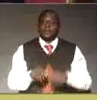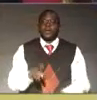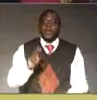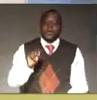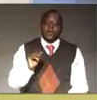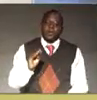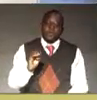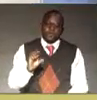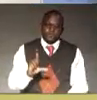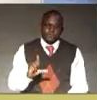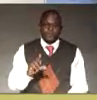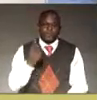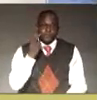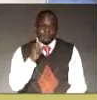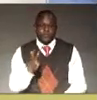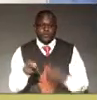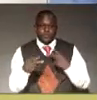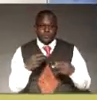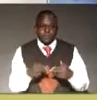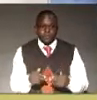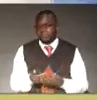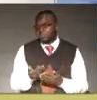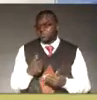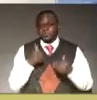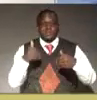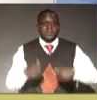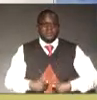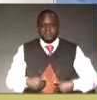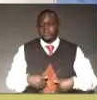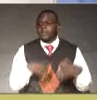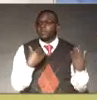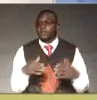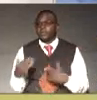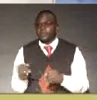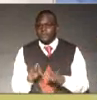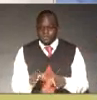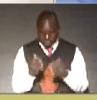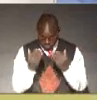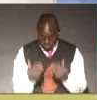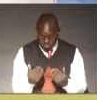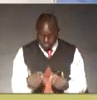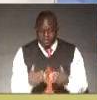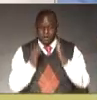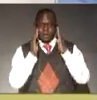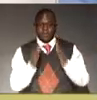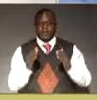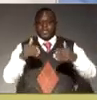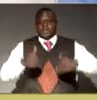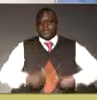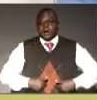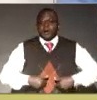Hotel. We try to share liba tetwazanya tournament zaberanga ntono chovula kati esi atuyitadde ku baana